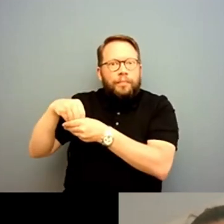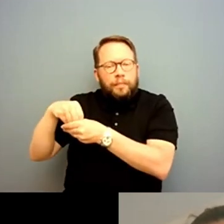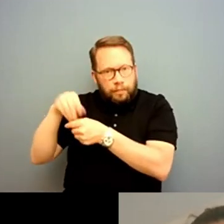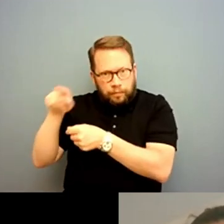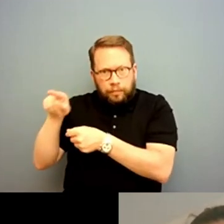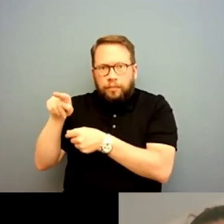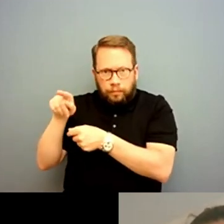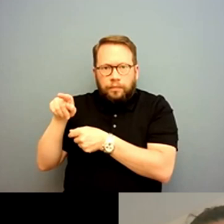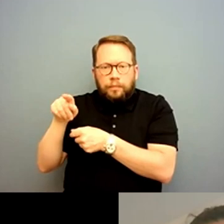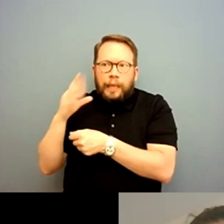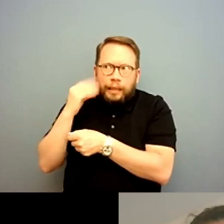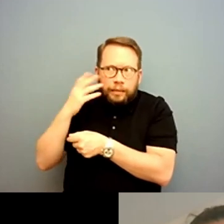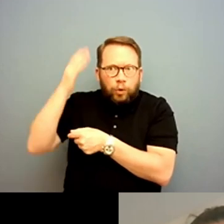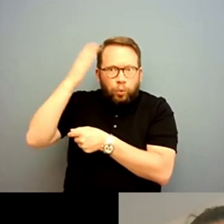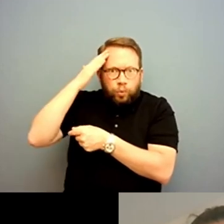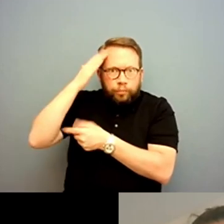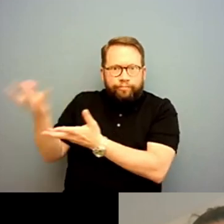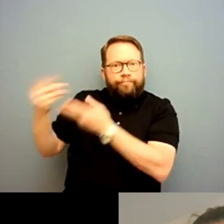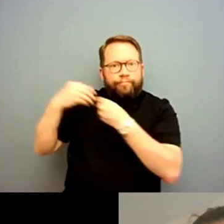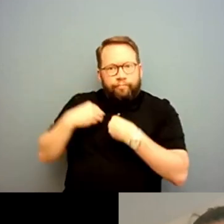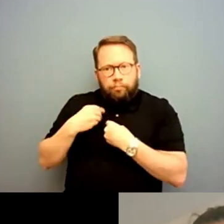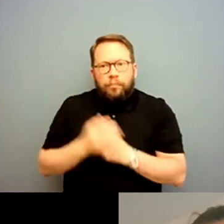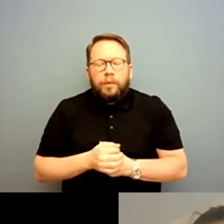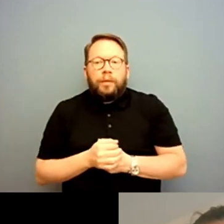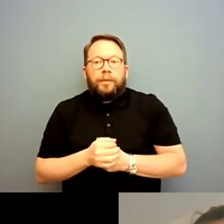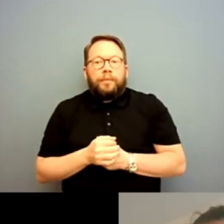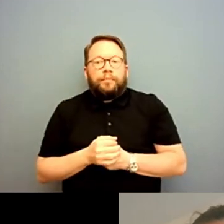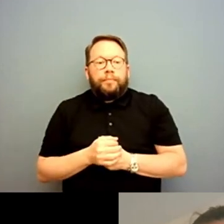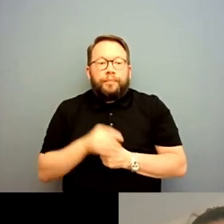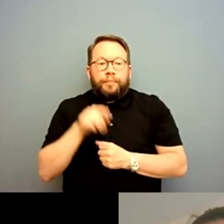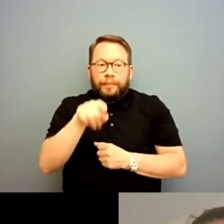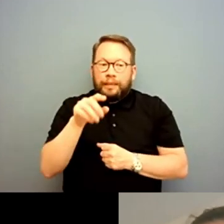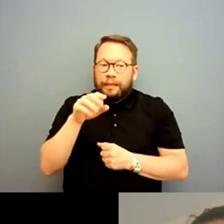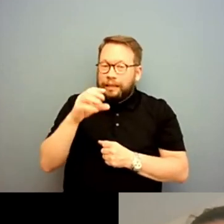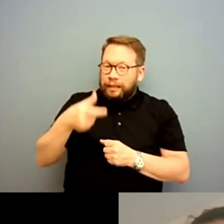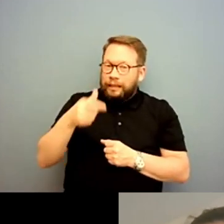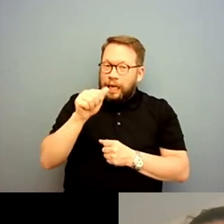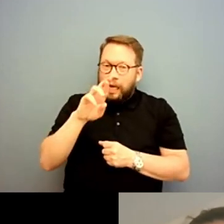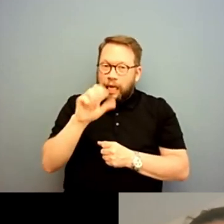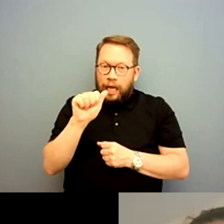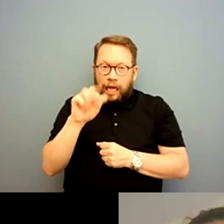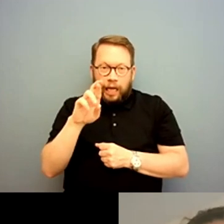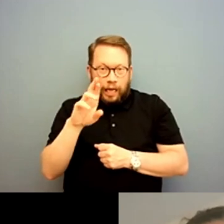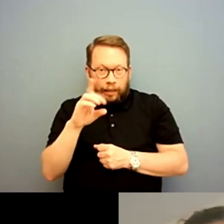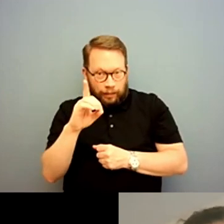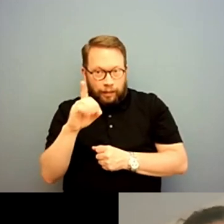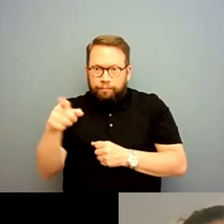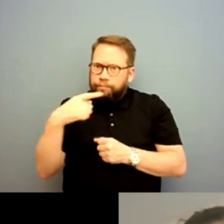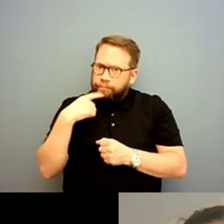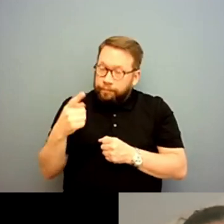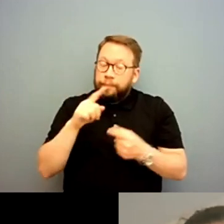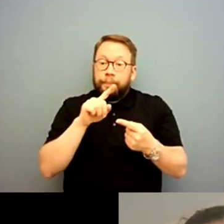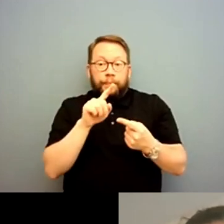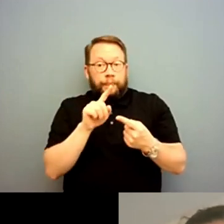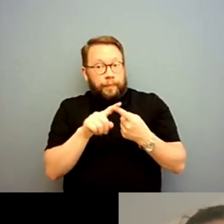countries, for example, New Zealand and Canada. But do you have any suggestions, any other countries